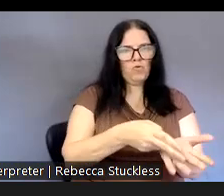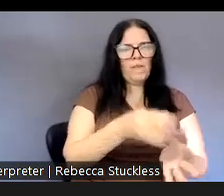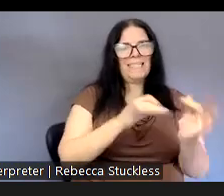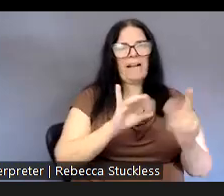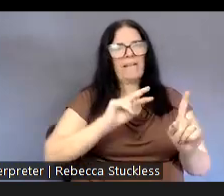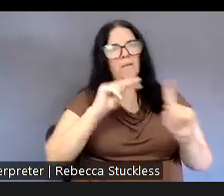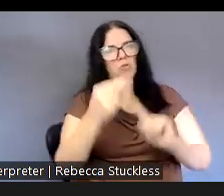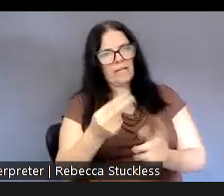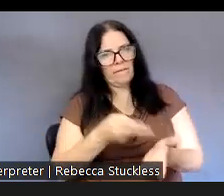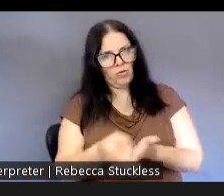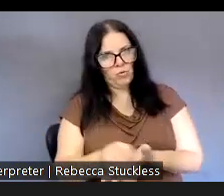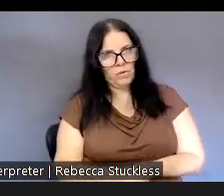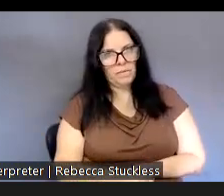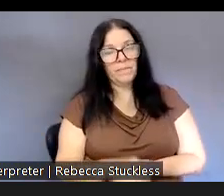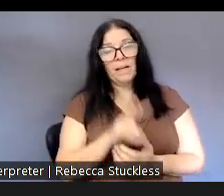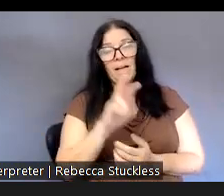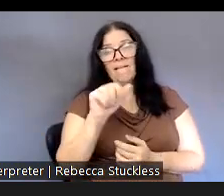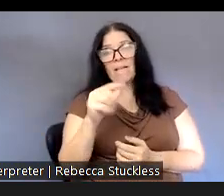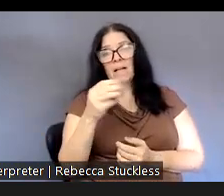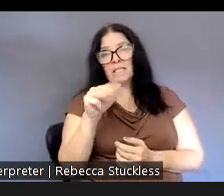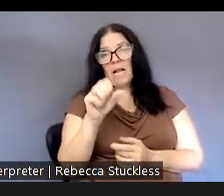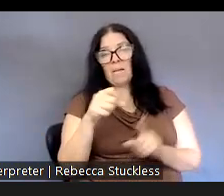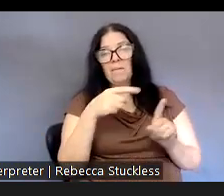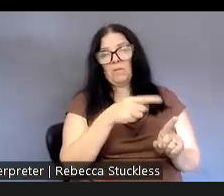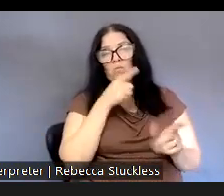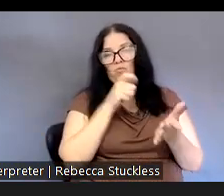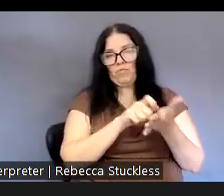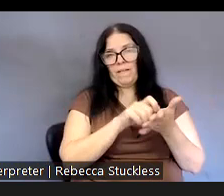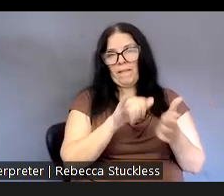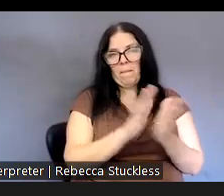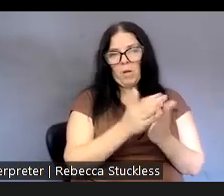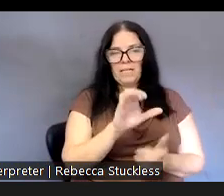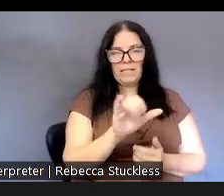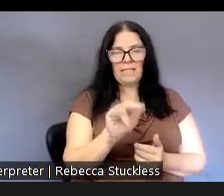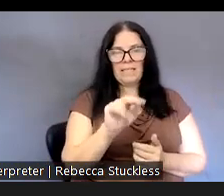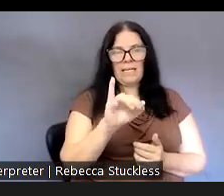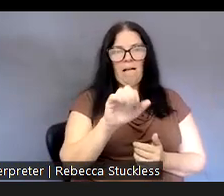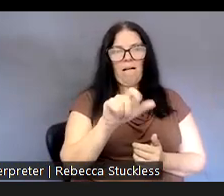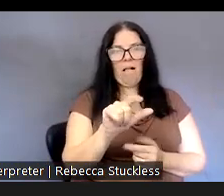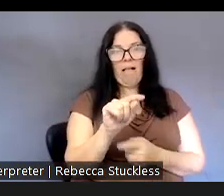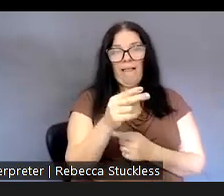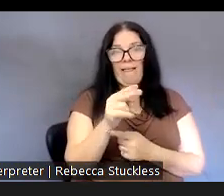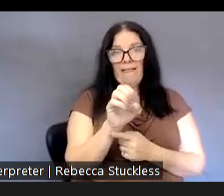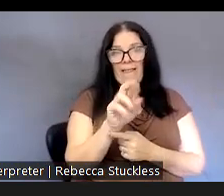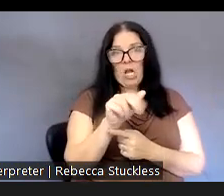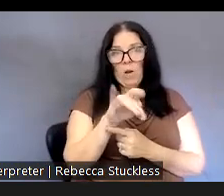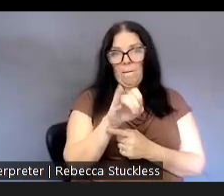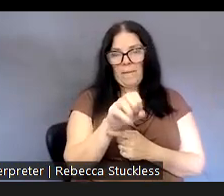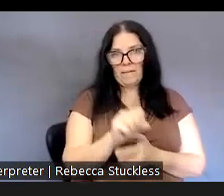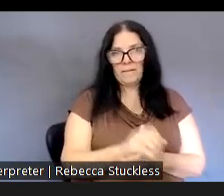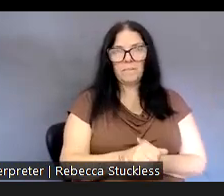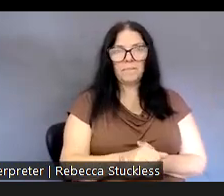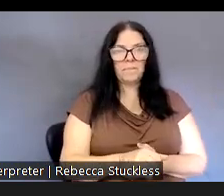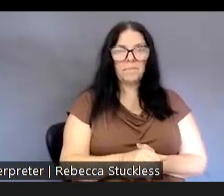Val Thomas, the editor and primary contributor to Cynical Therapies,